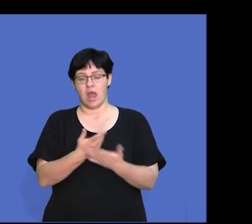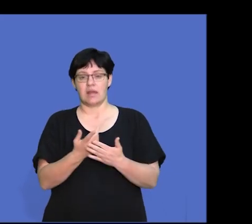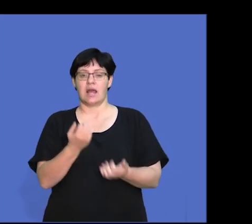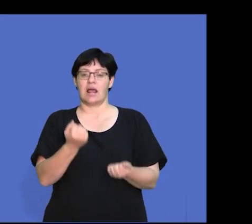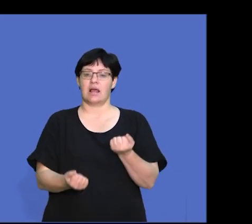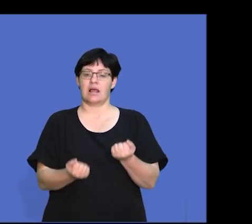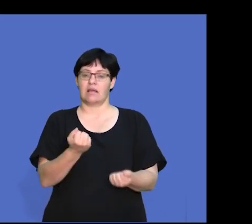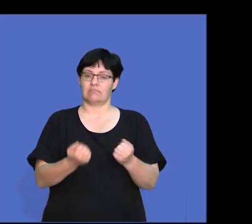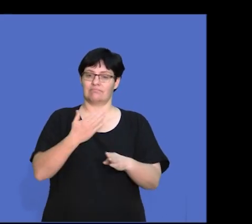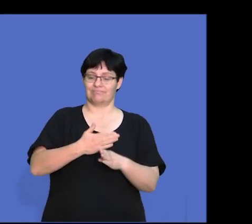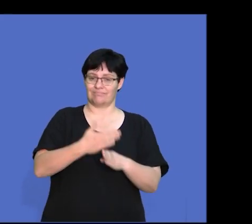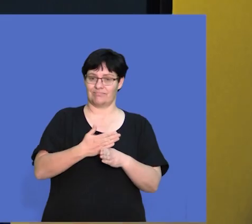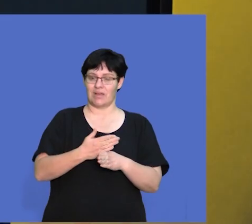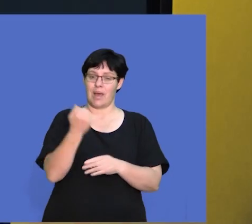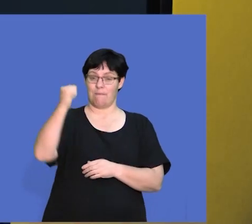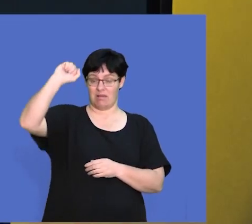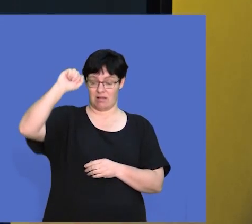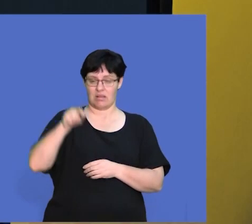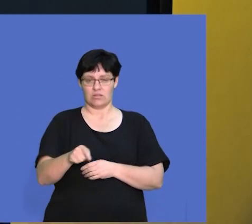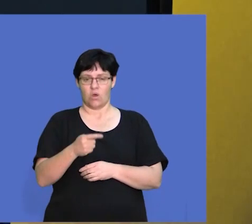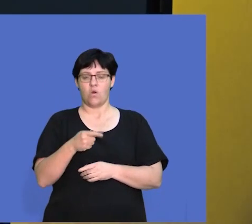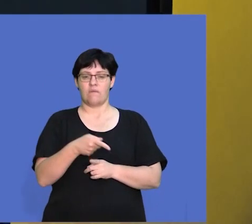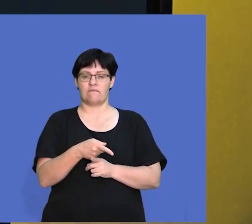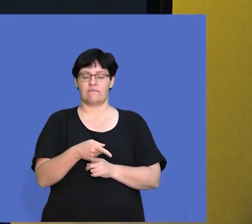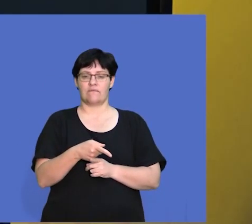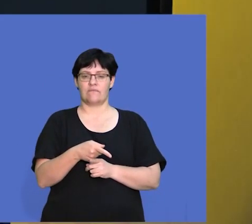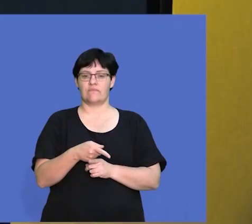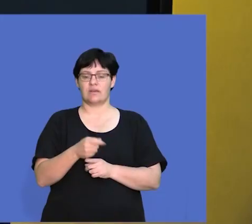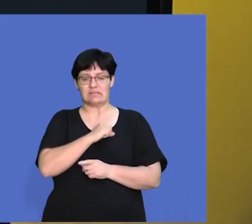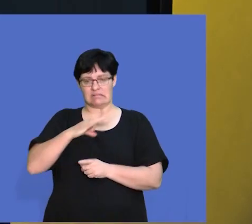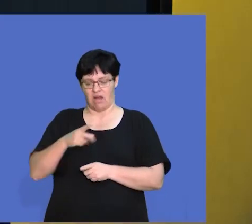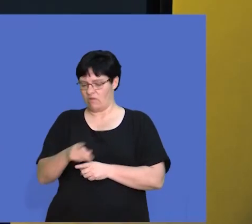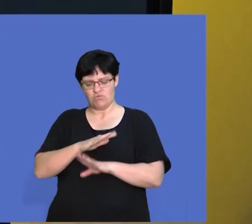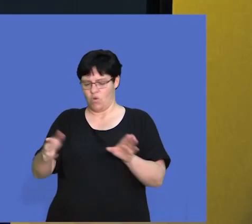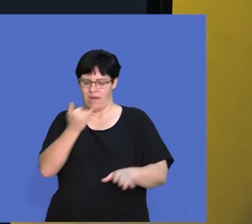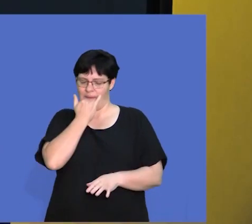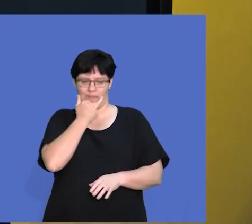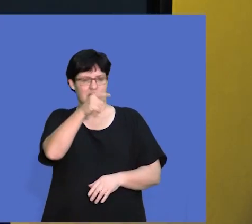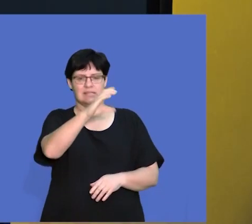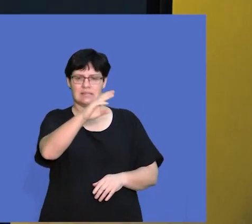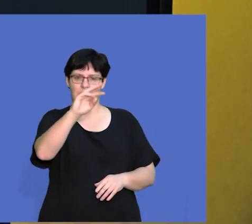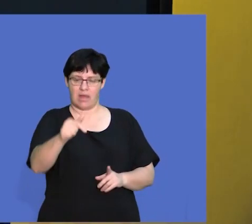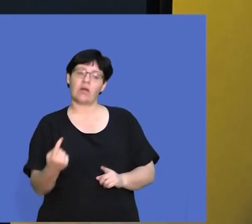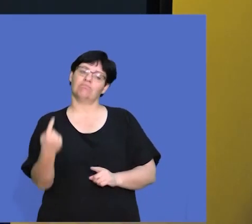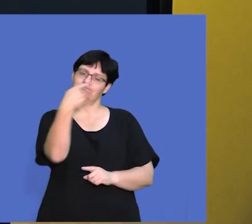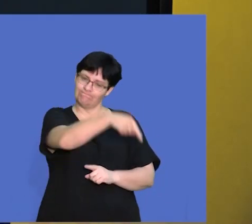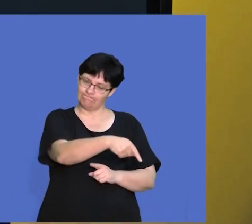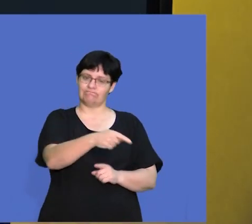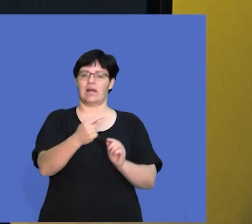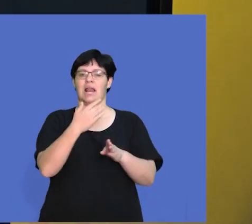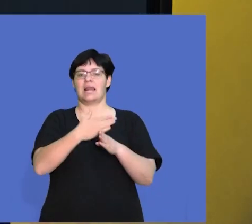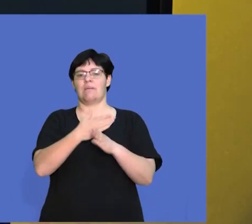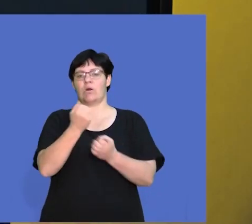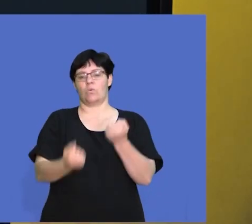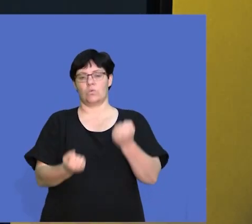appeal court, so that if the employee isn't happy with the CCMA, they can then go to the labour court. If the